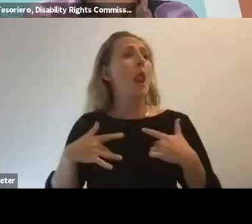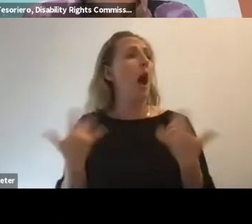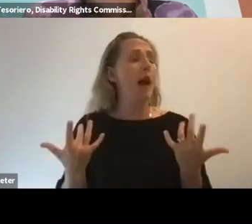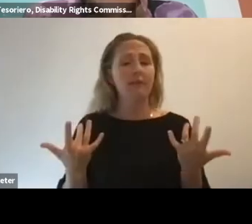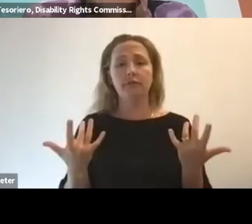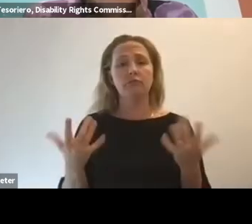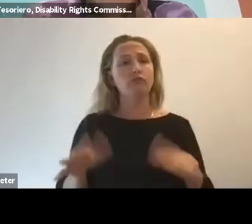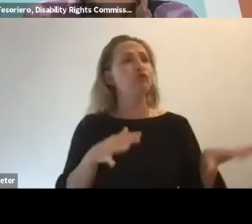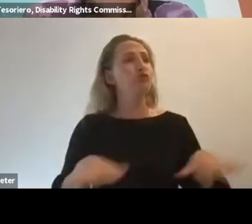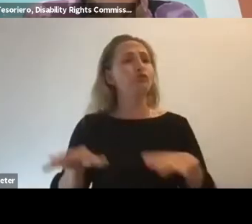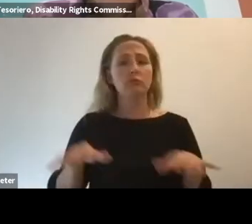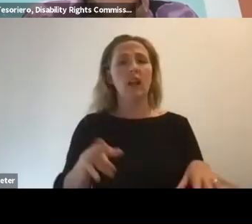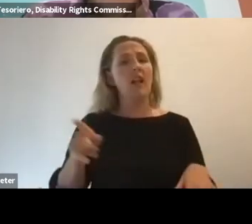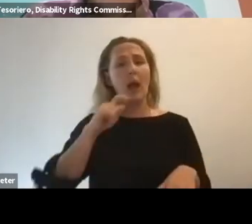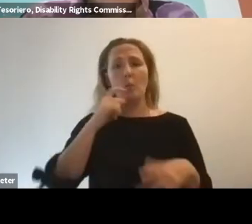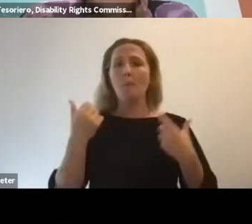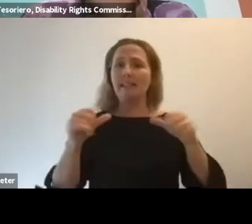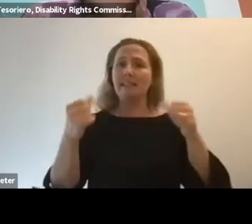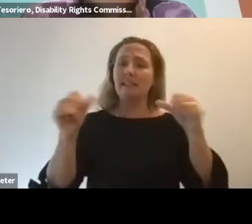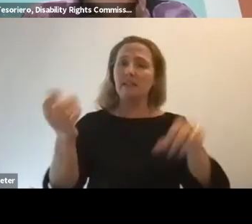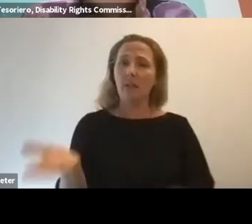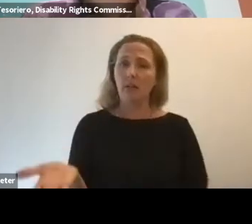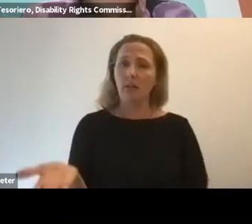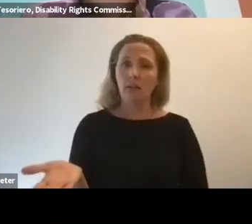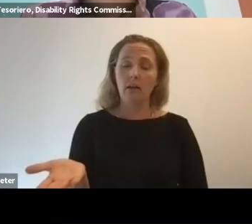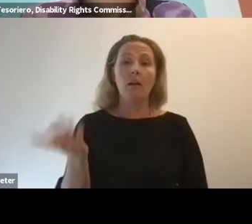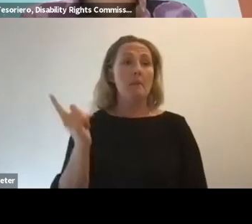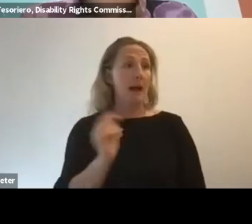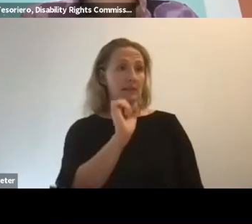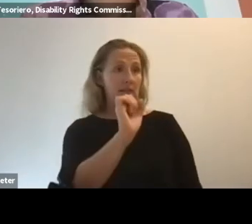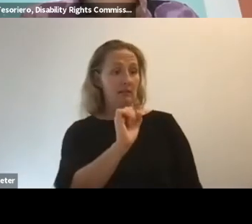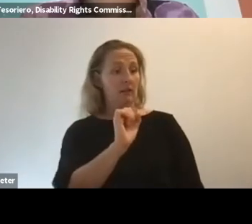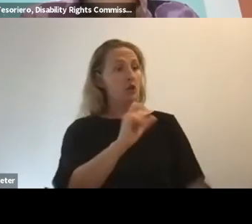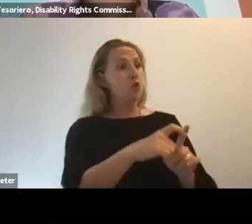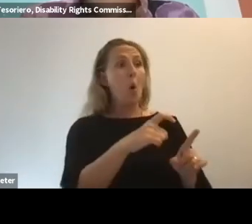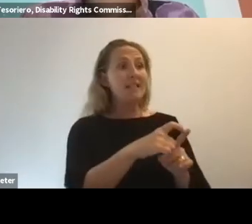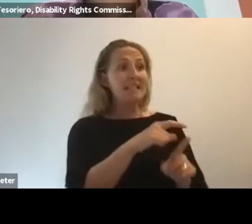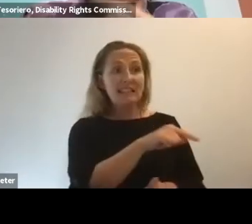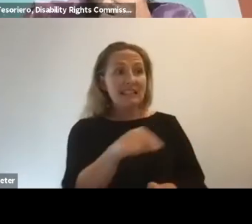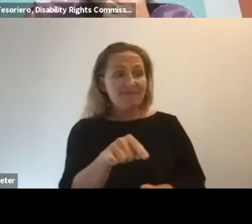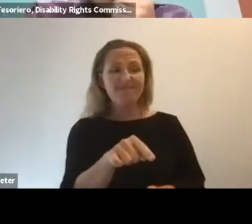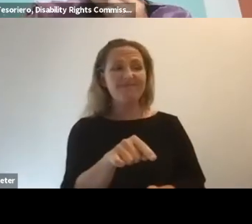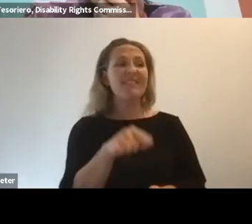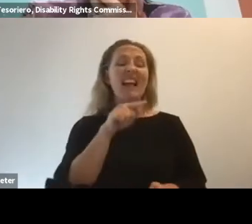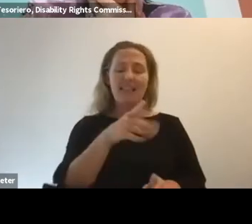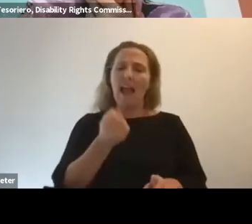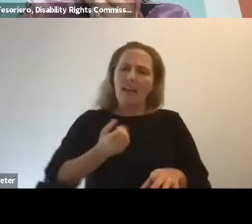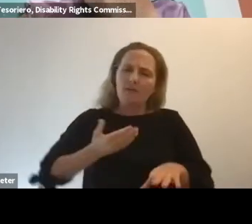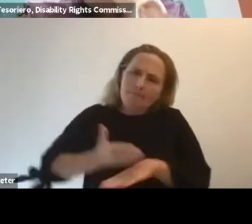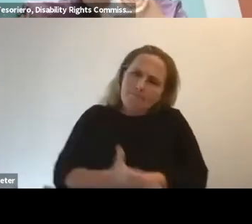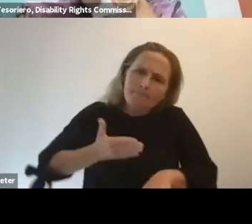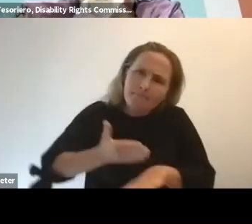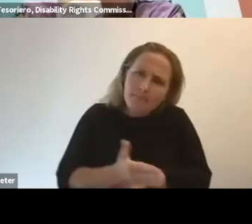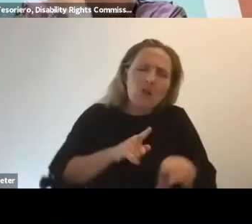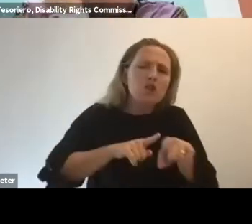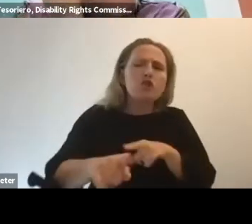and they will be successful. But your daughters, they will have to try harder to beat my sons,